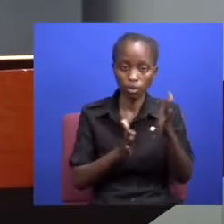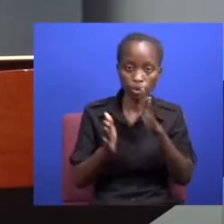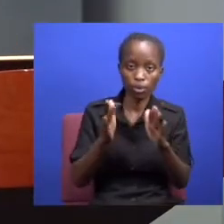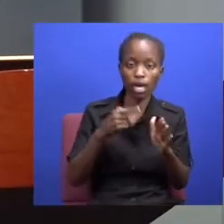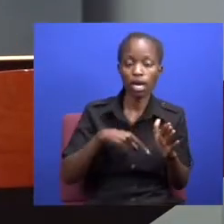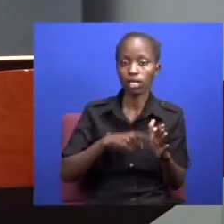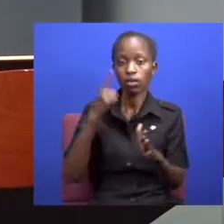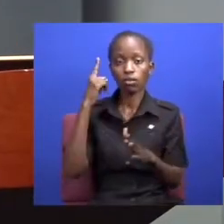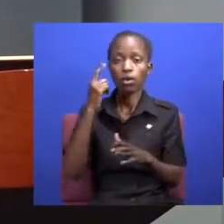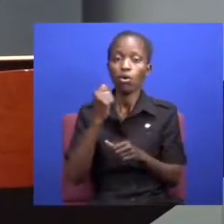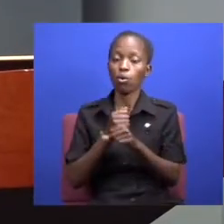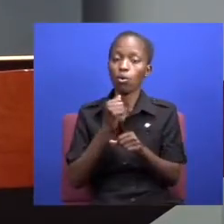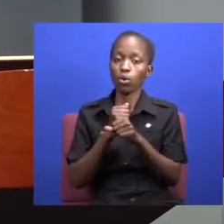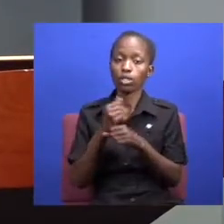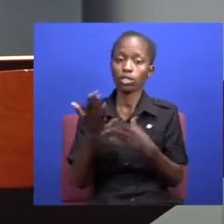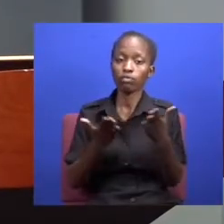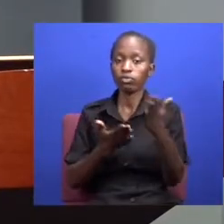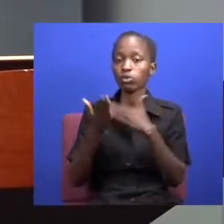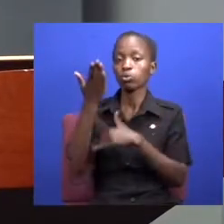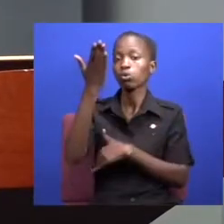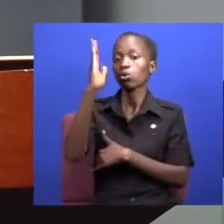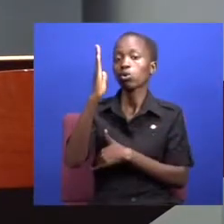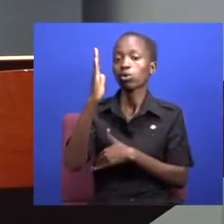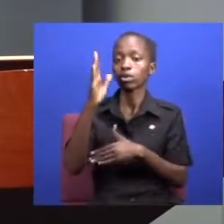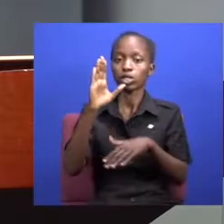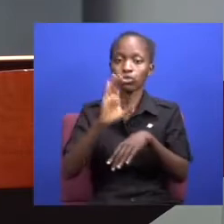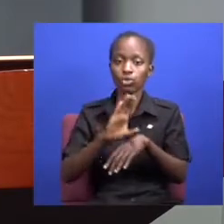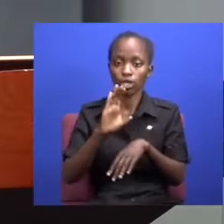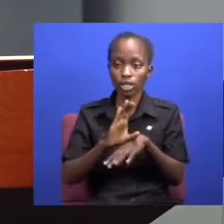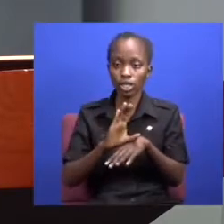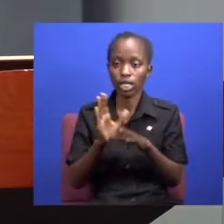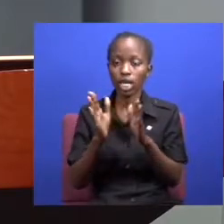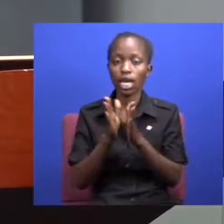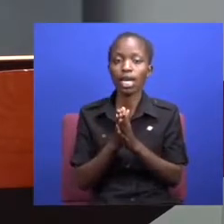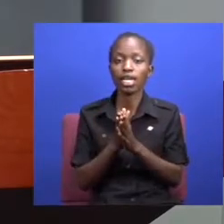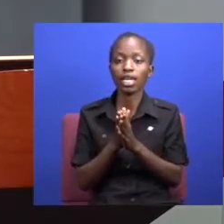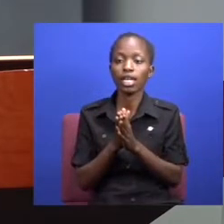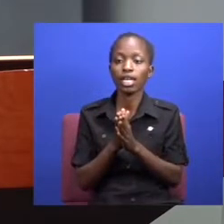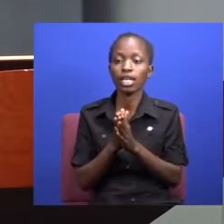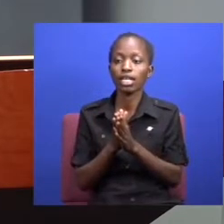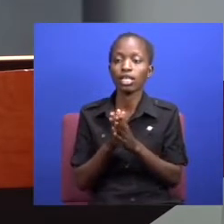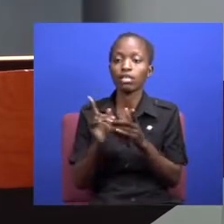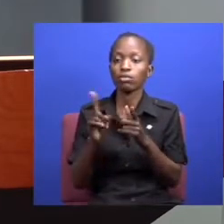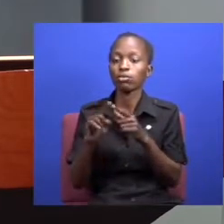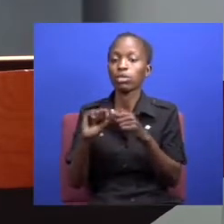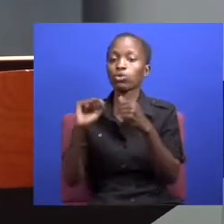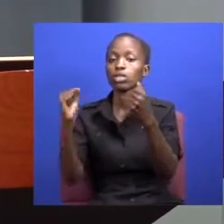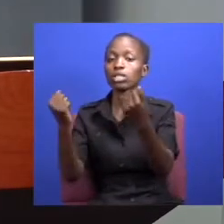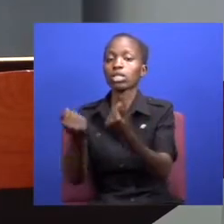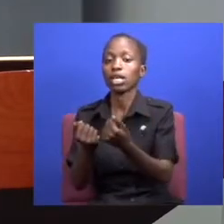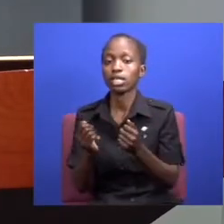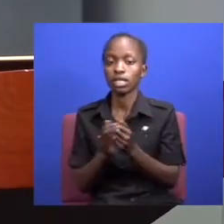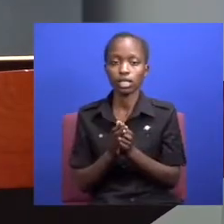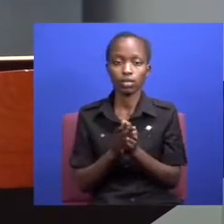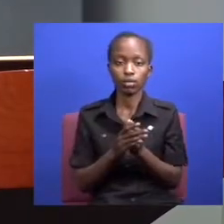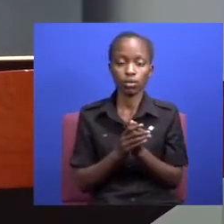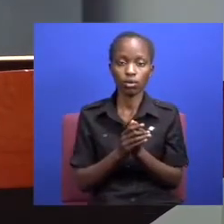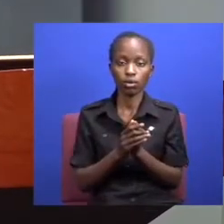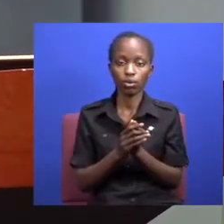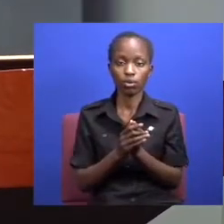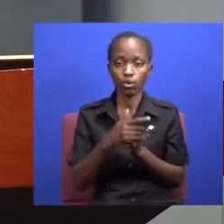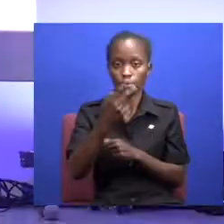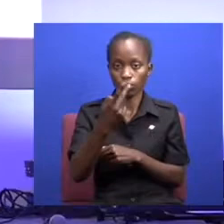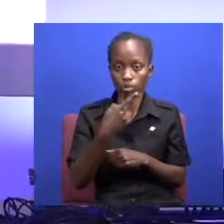us for works of service to God, to church, and to society. You see, you and